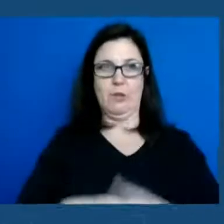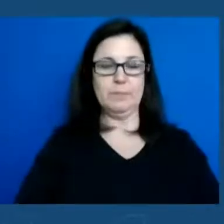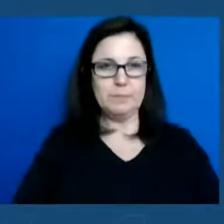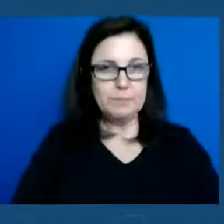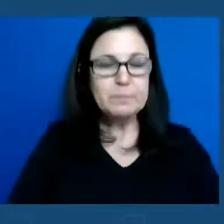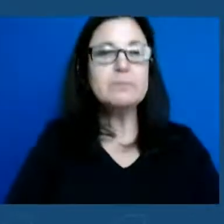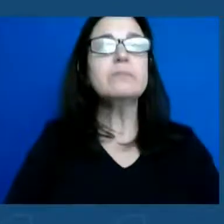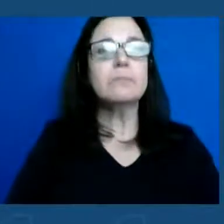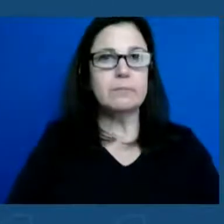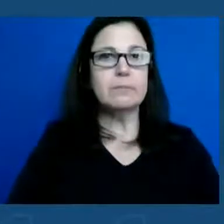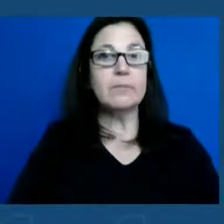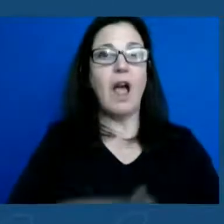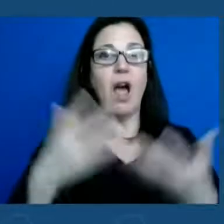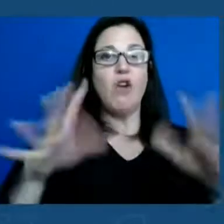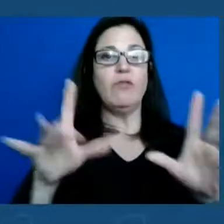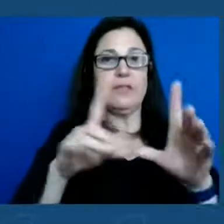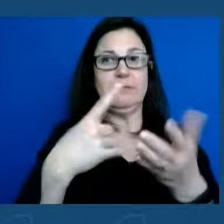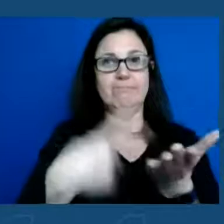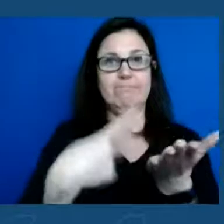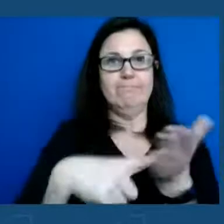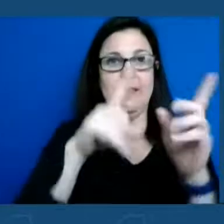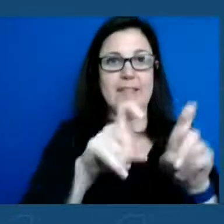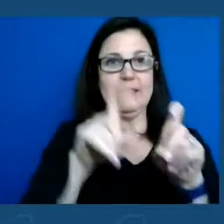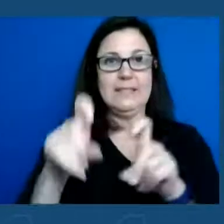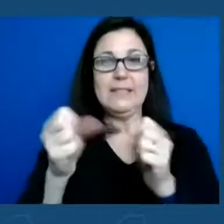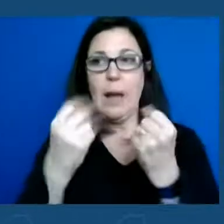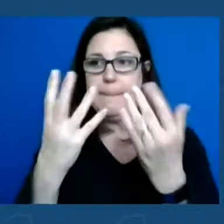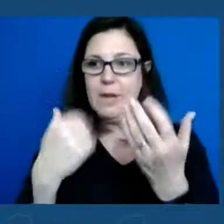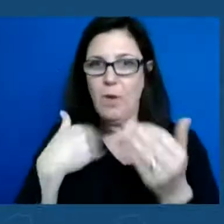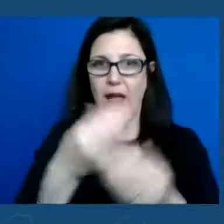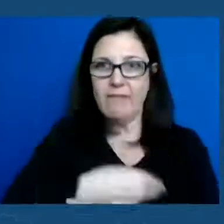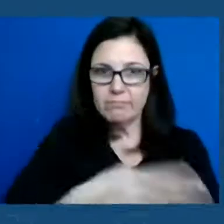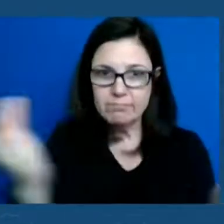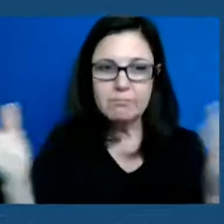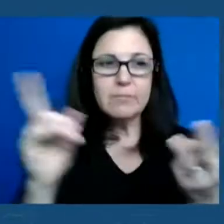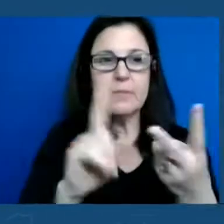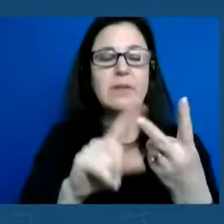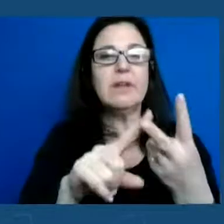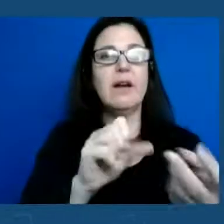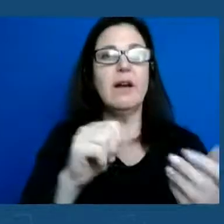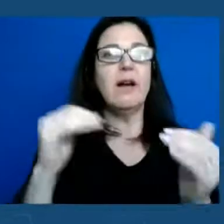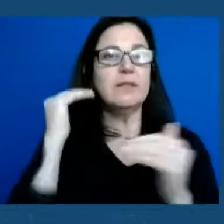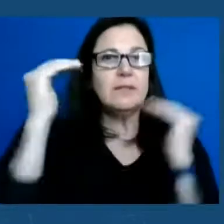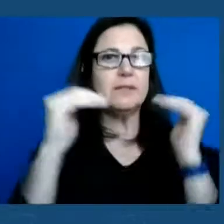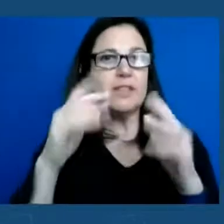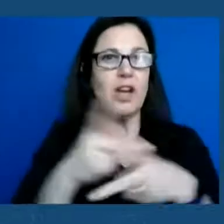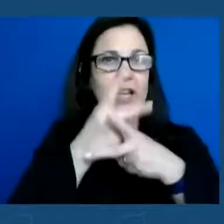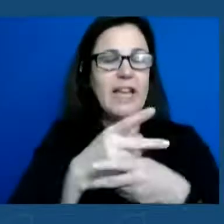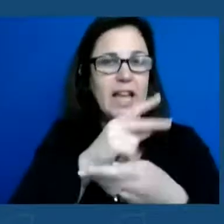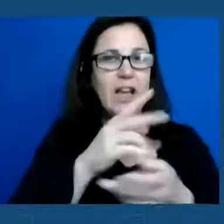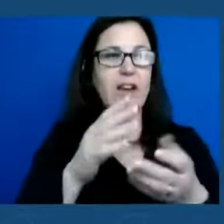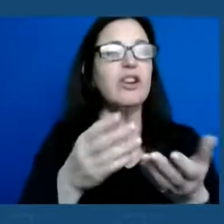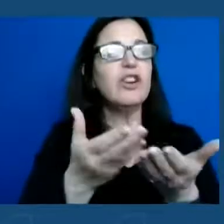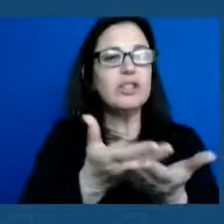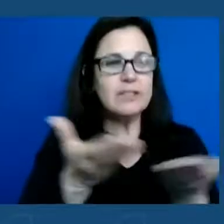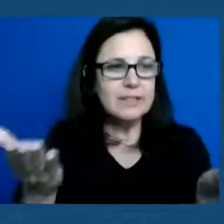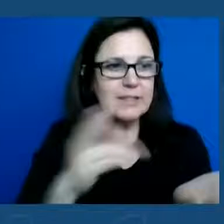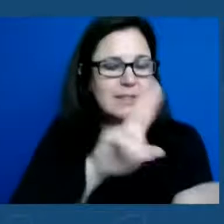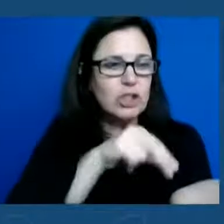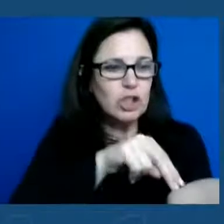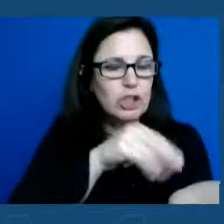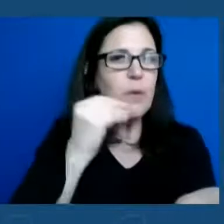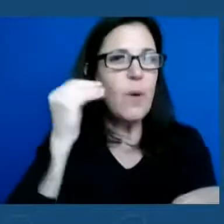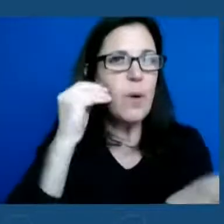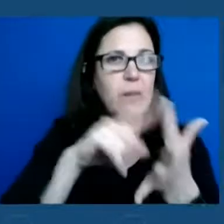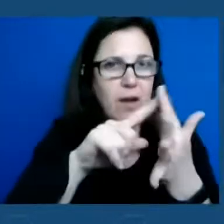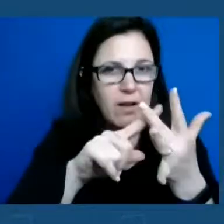Okay, testing. I mentioned all the tests we have out there, nursing homes, adult care facilities, food banks, giving them to elected officials. So those are areas we're